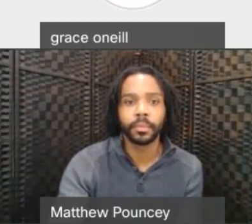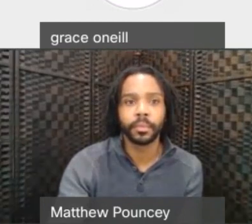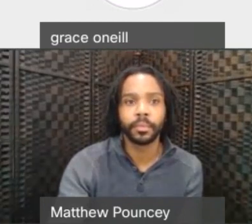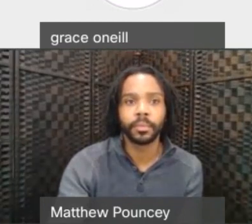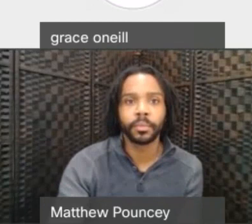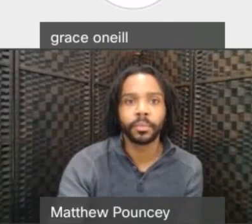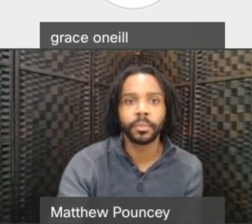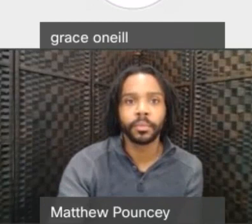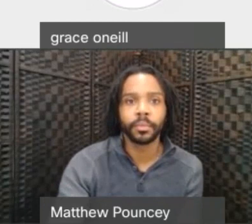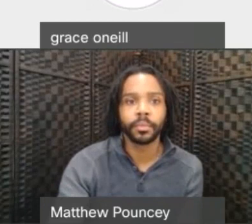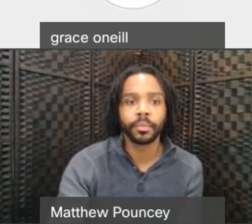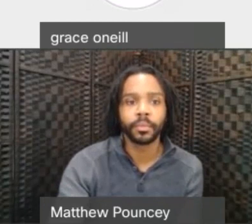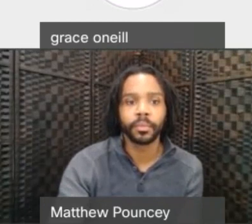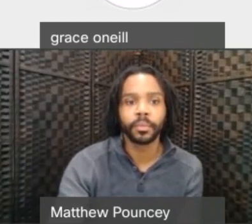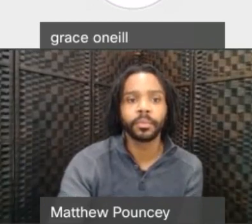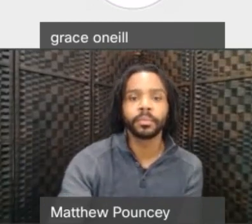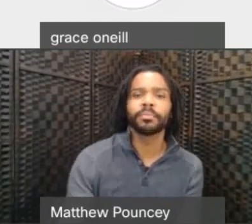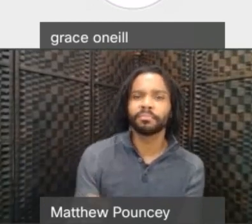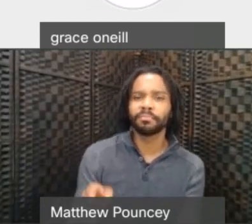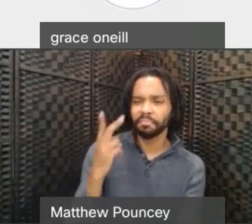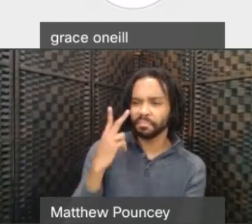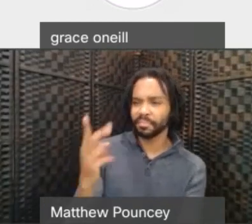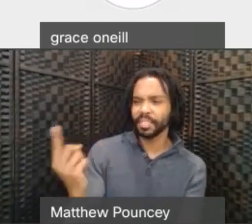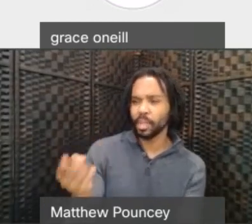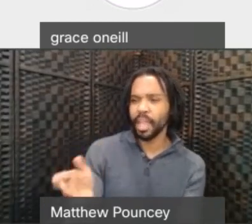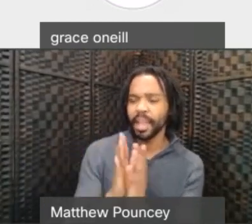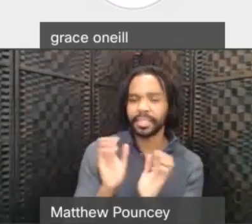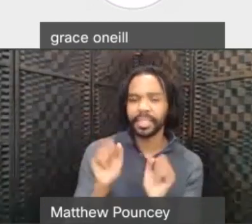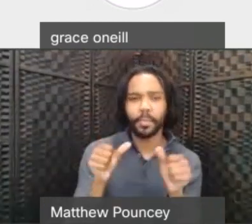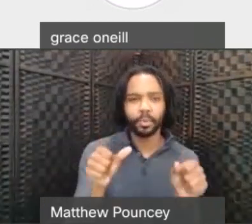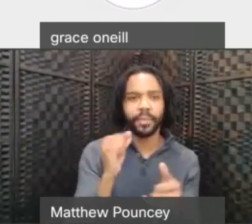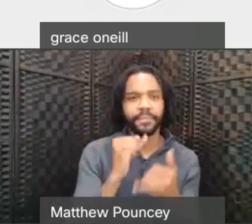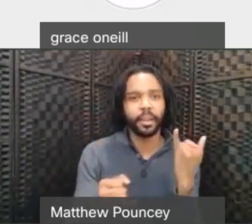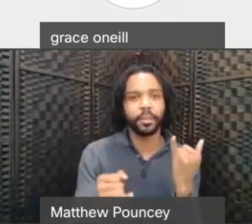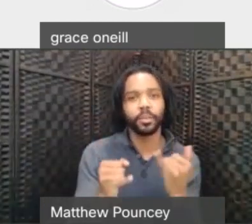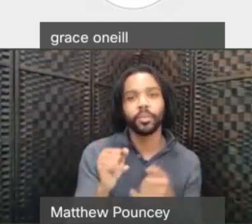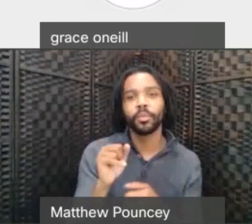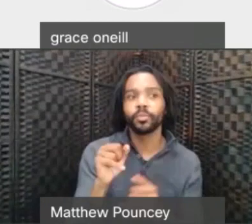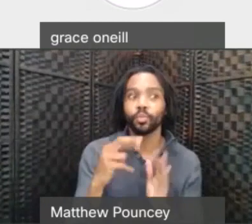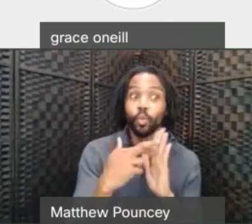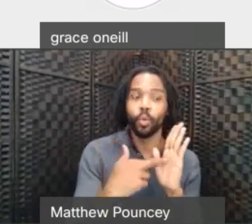So someone asked if we could post the final, it says rules, it's guidance, but